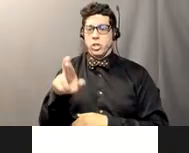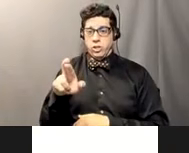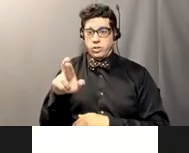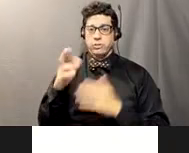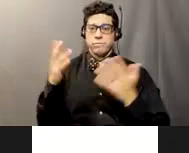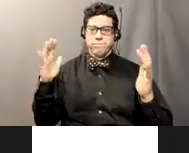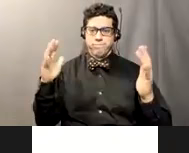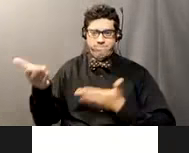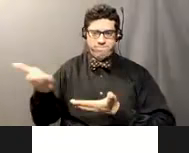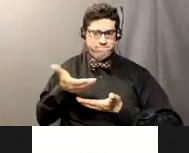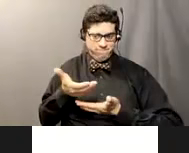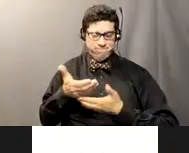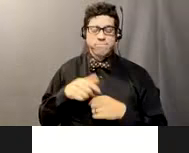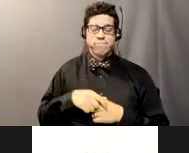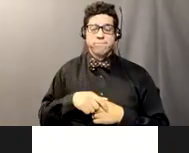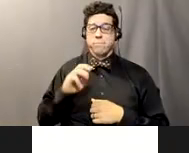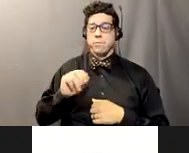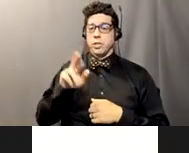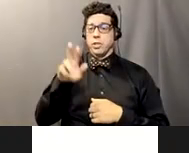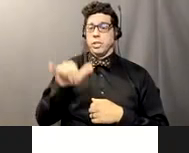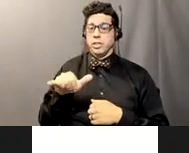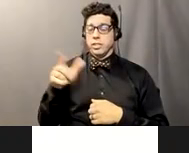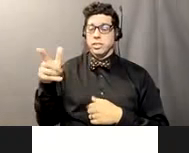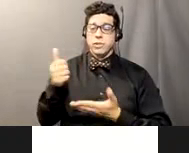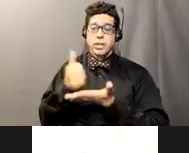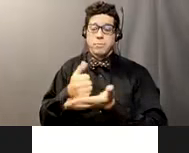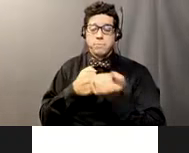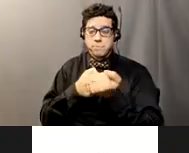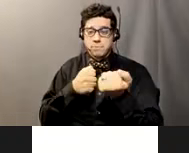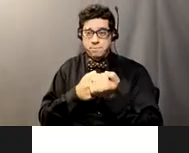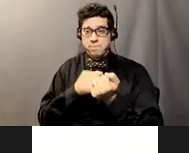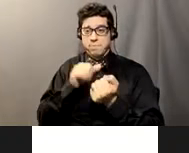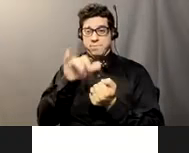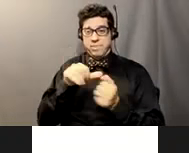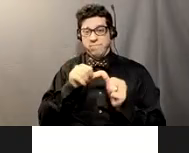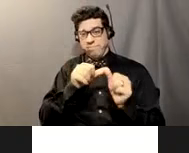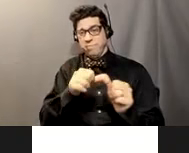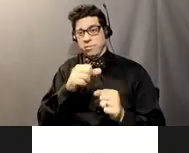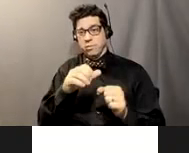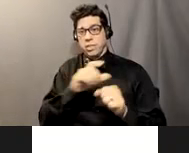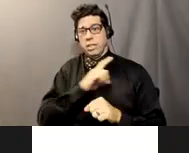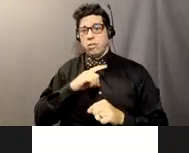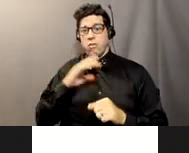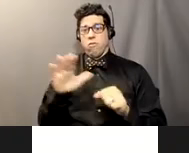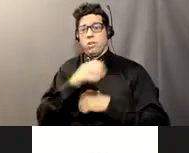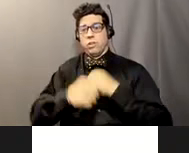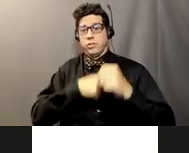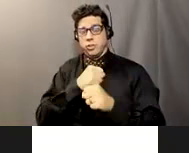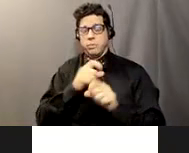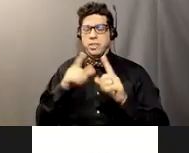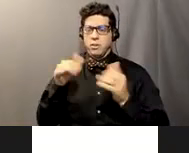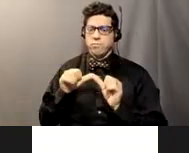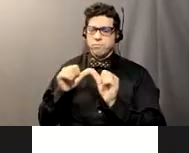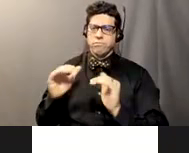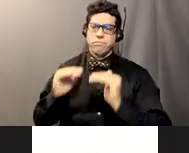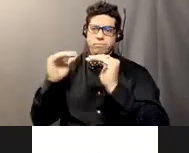Messaging Subcommittee. Mary's helped to support this subcommittee as their liaison all year, but now will be stepping into the new role to advance the goals of the subcommittee